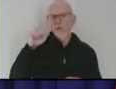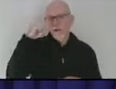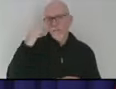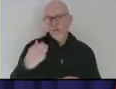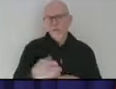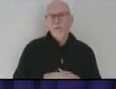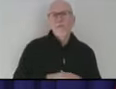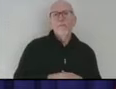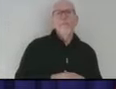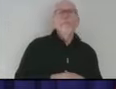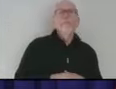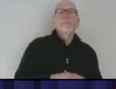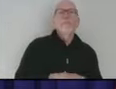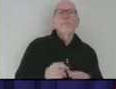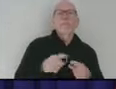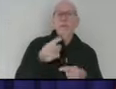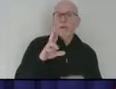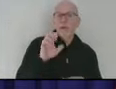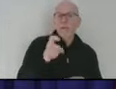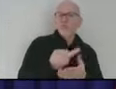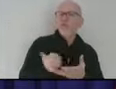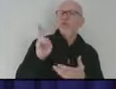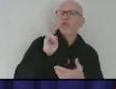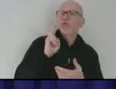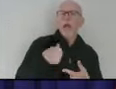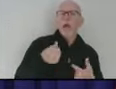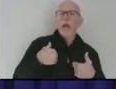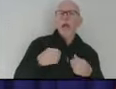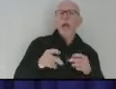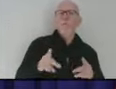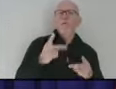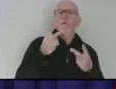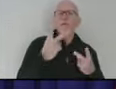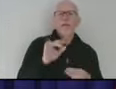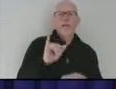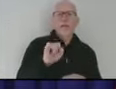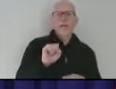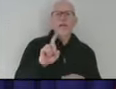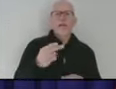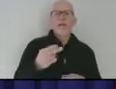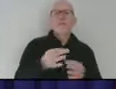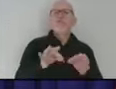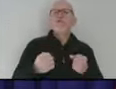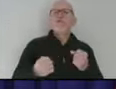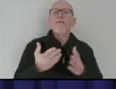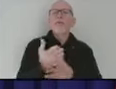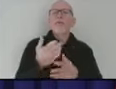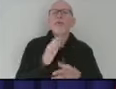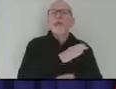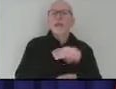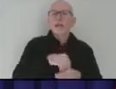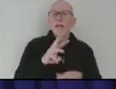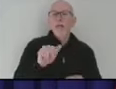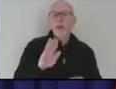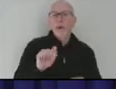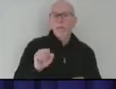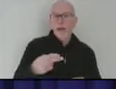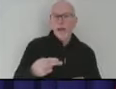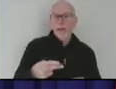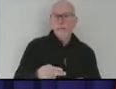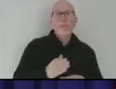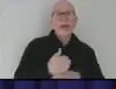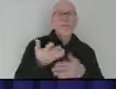that. Dr. Box, 2 weeks ago I had the chance to visit the ISDH free drive-through testing clinic in Wabash. Afterwards,